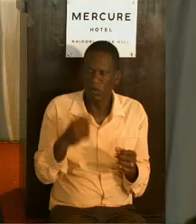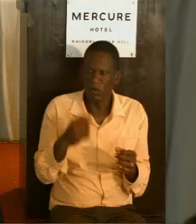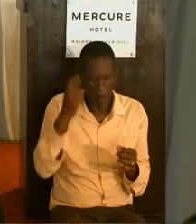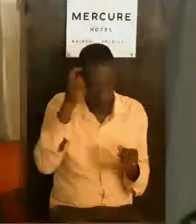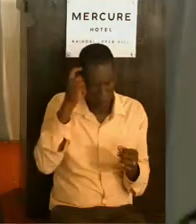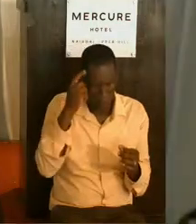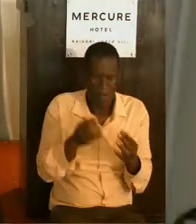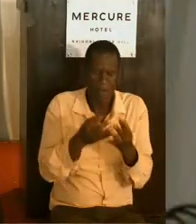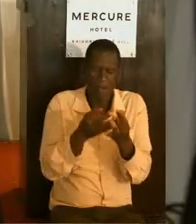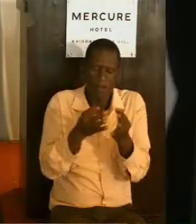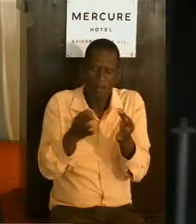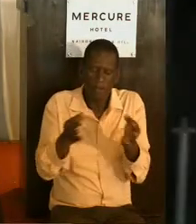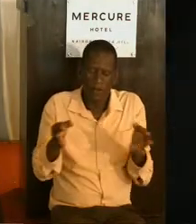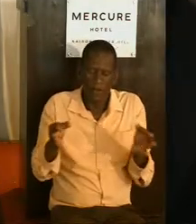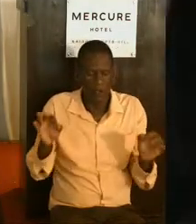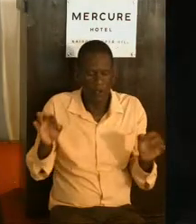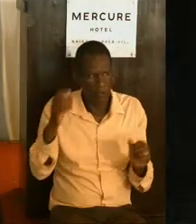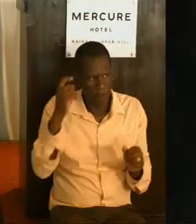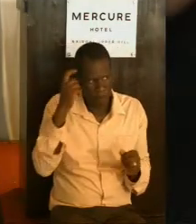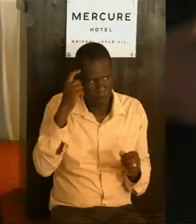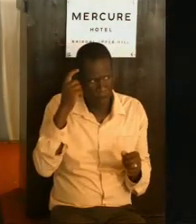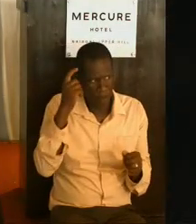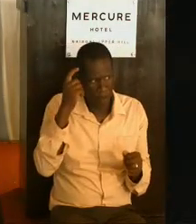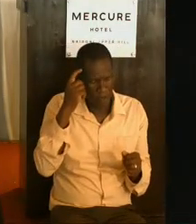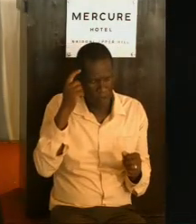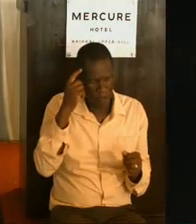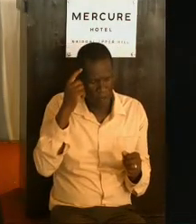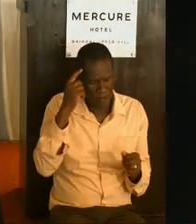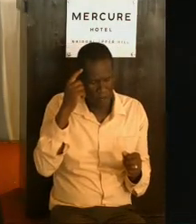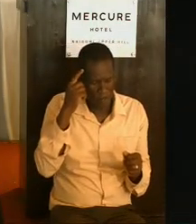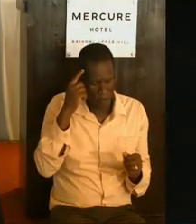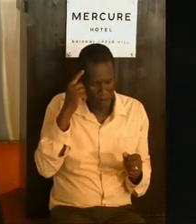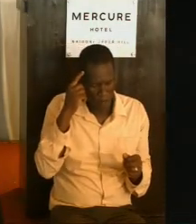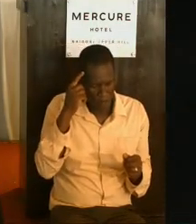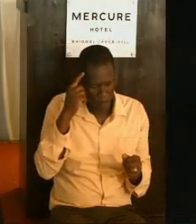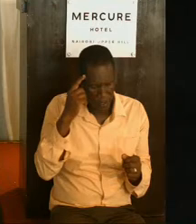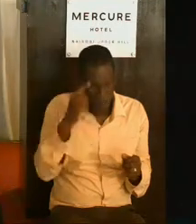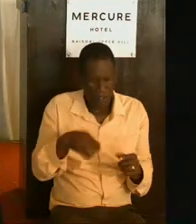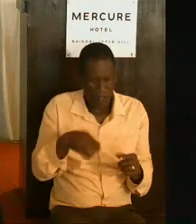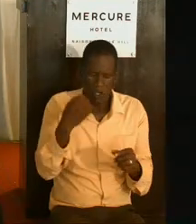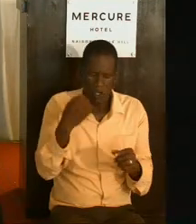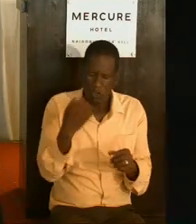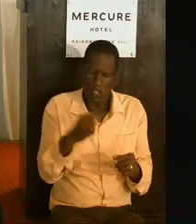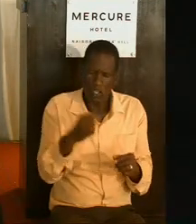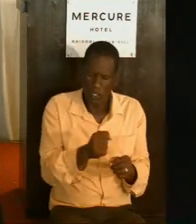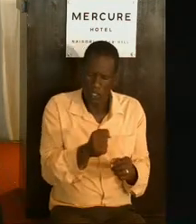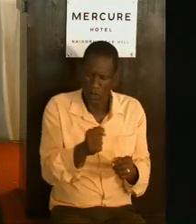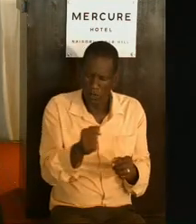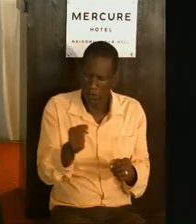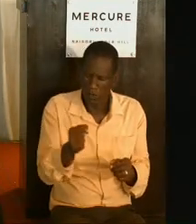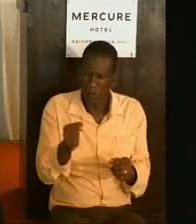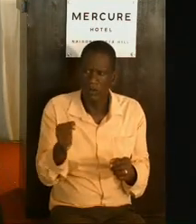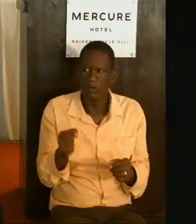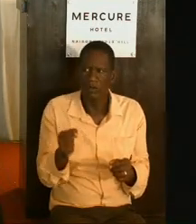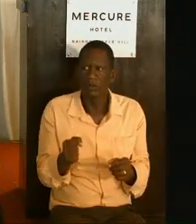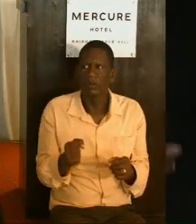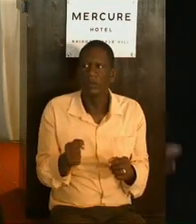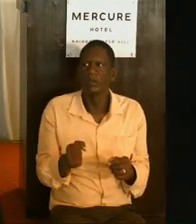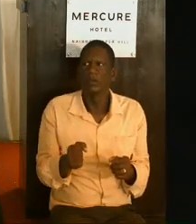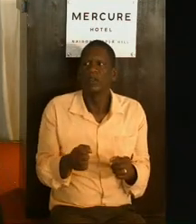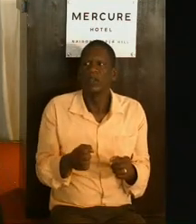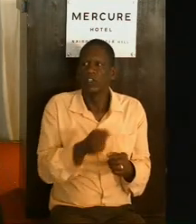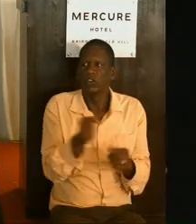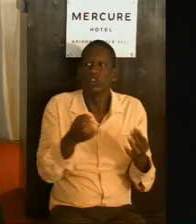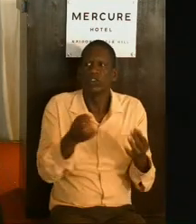freedom of the Mind said I'm knocking on the door the